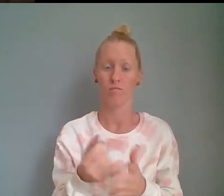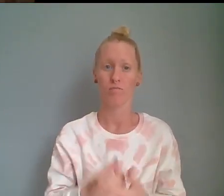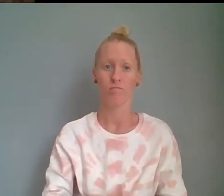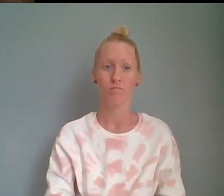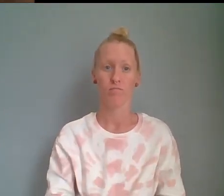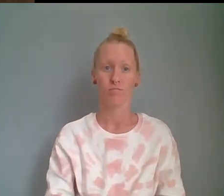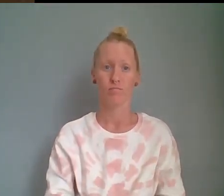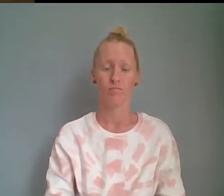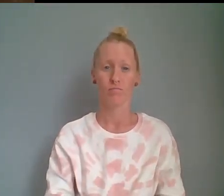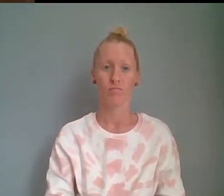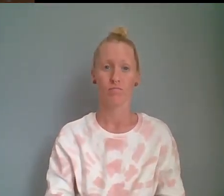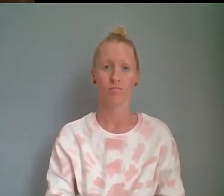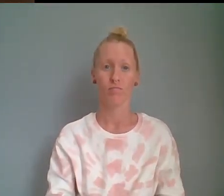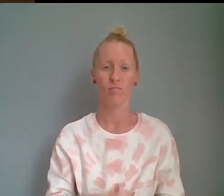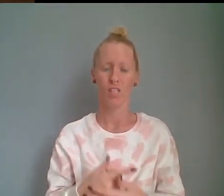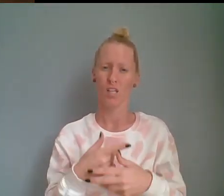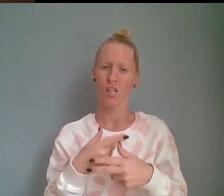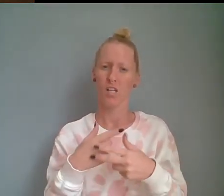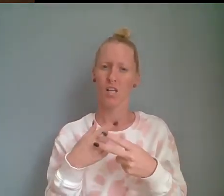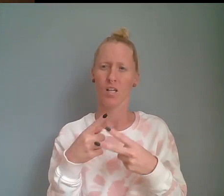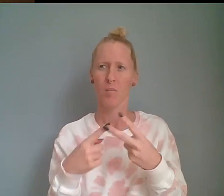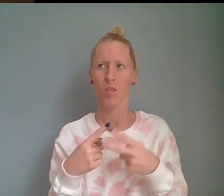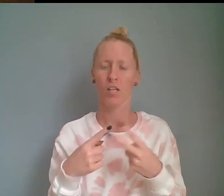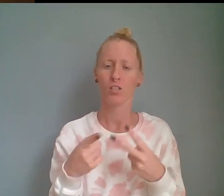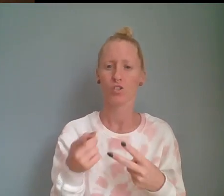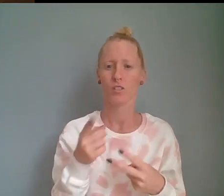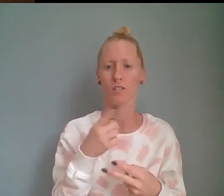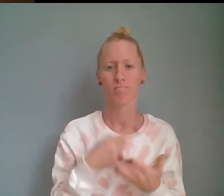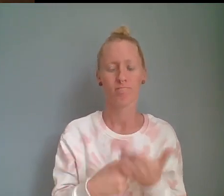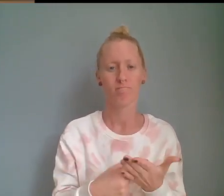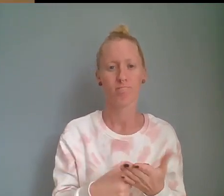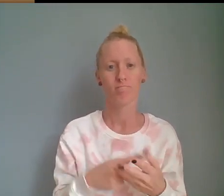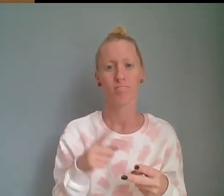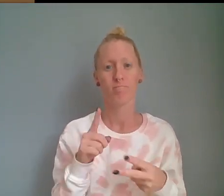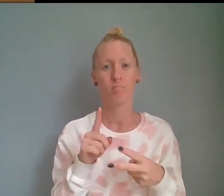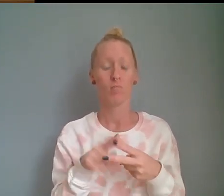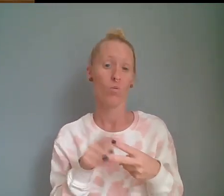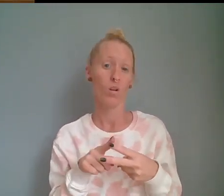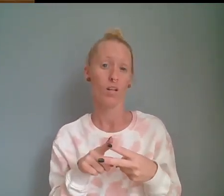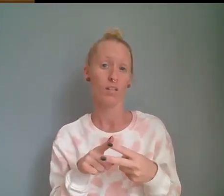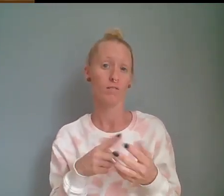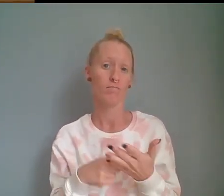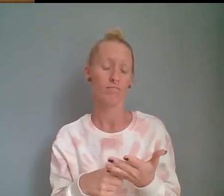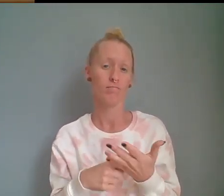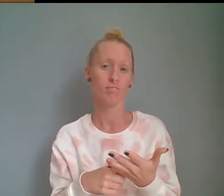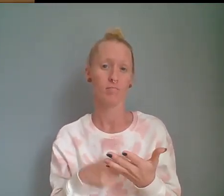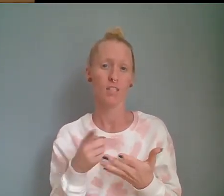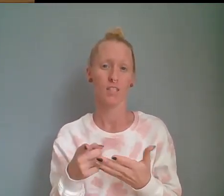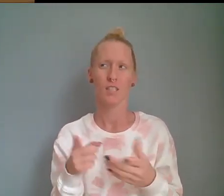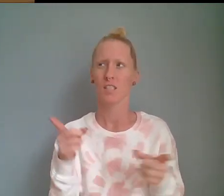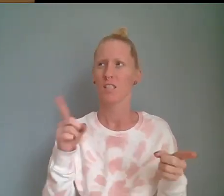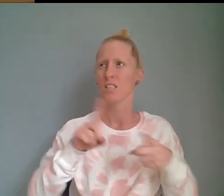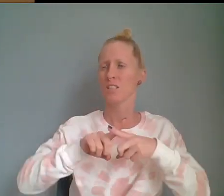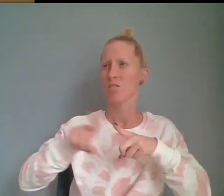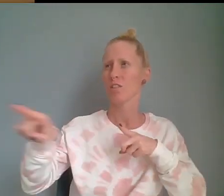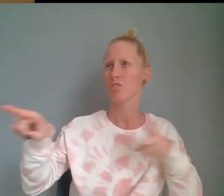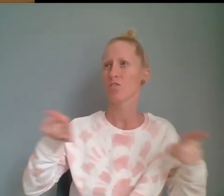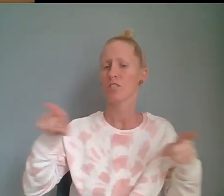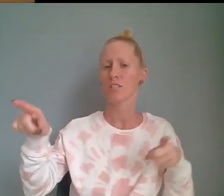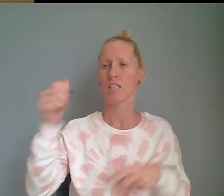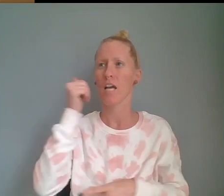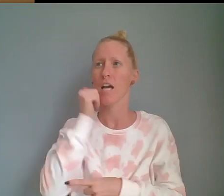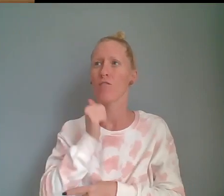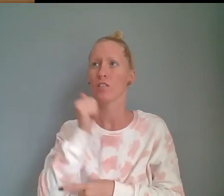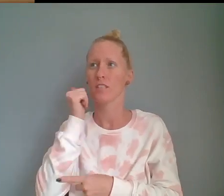Okay, there are a couple of things she talks about that I just want to comment on. One is this differentiation between everyday